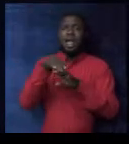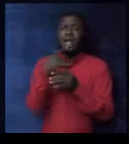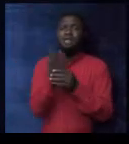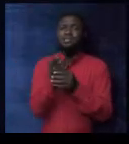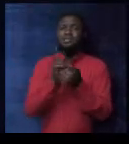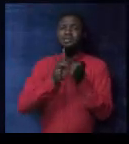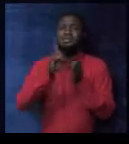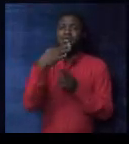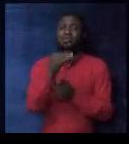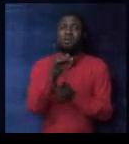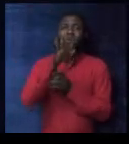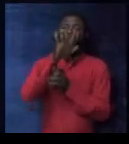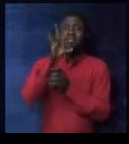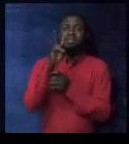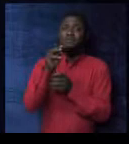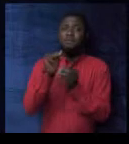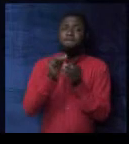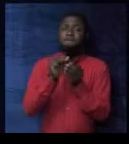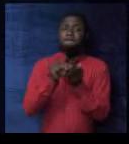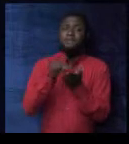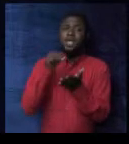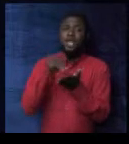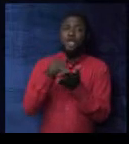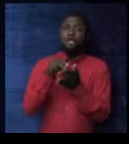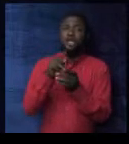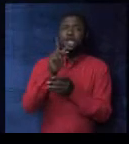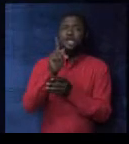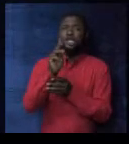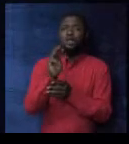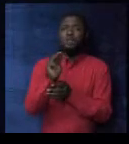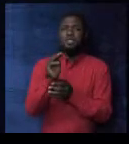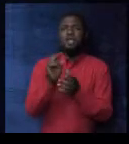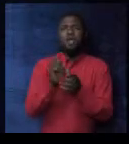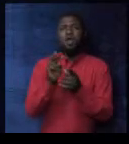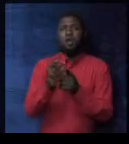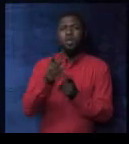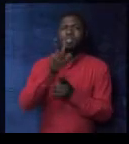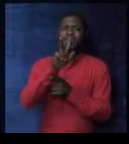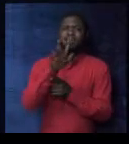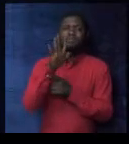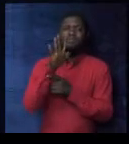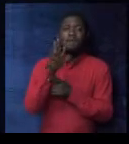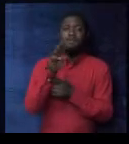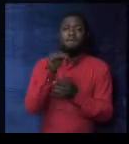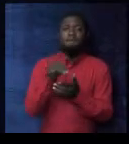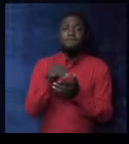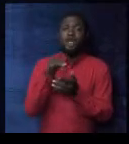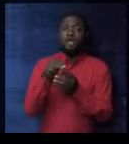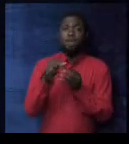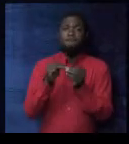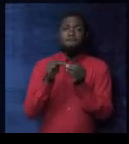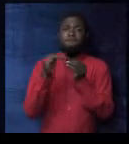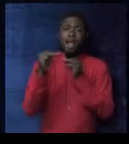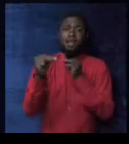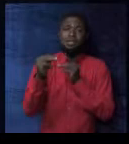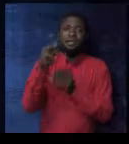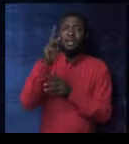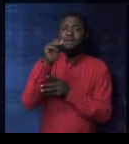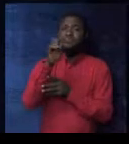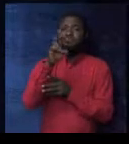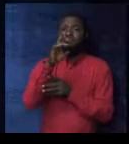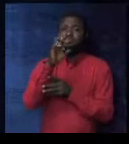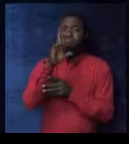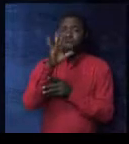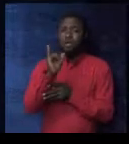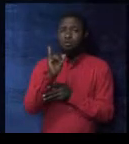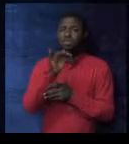of 57 million kilometers or 35 million miles.